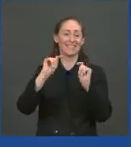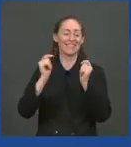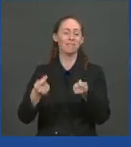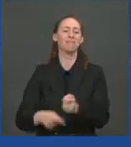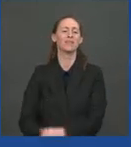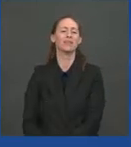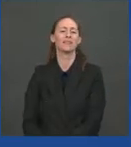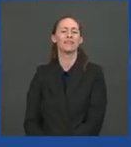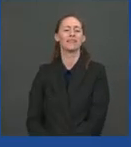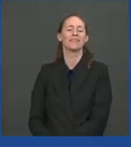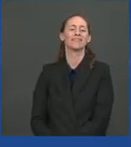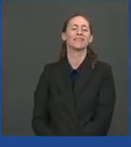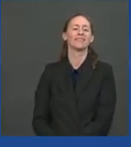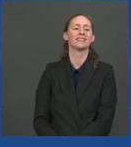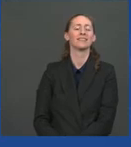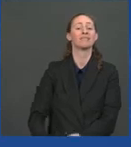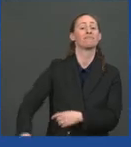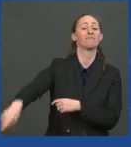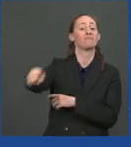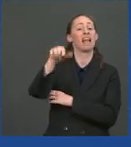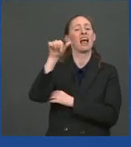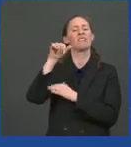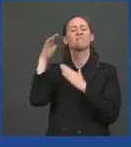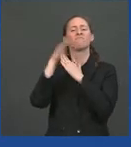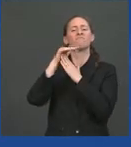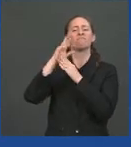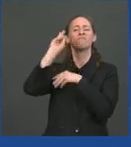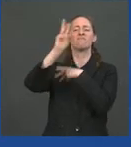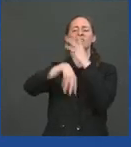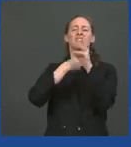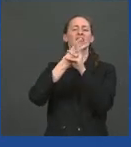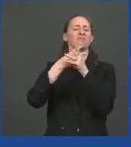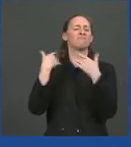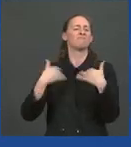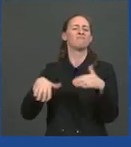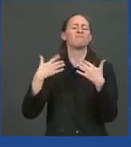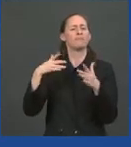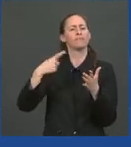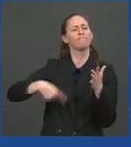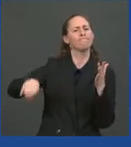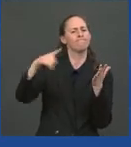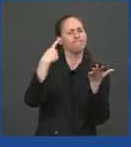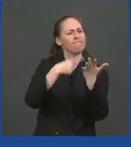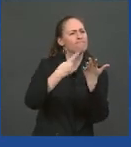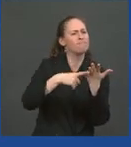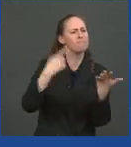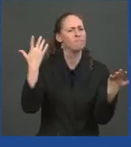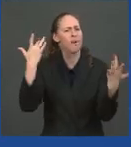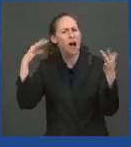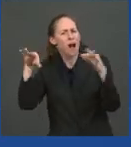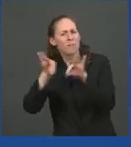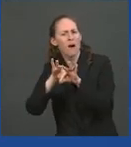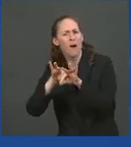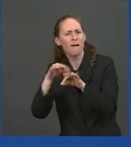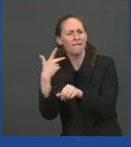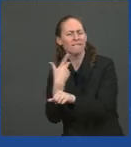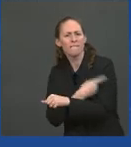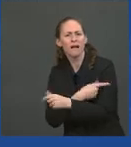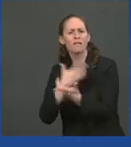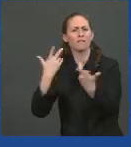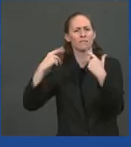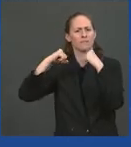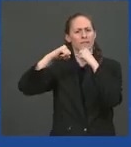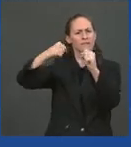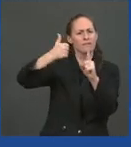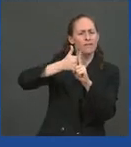and they talked about why getting vaccinated is so important, and to protect yourself and those you love and people